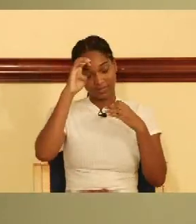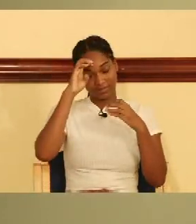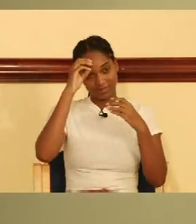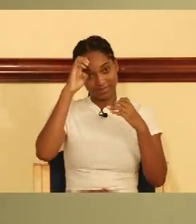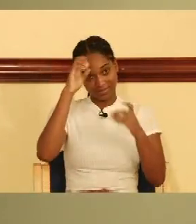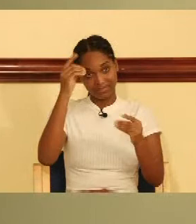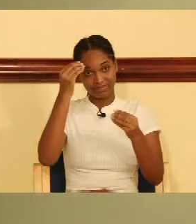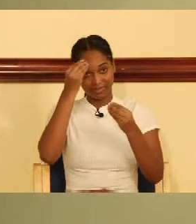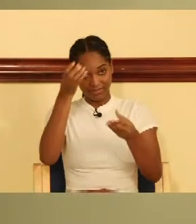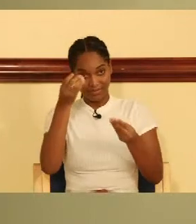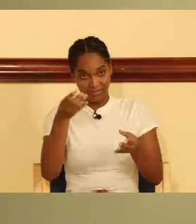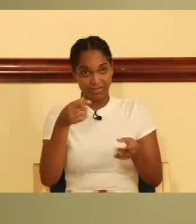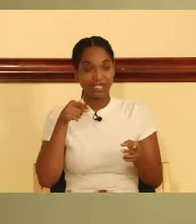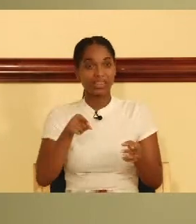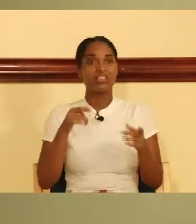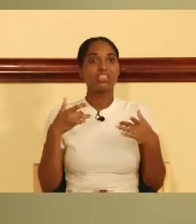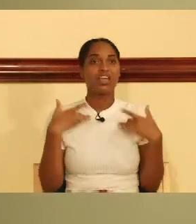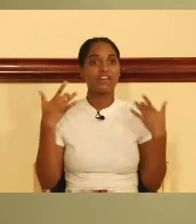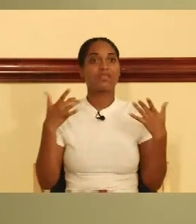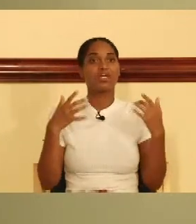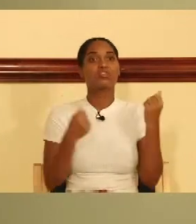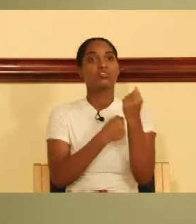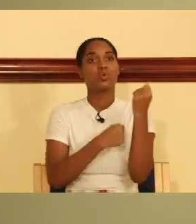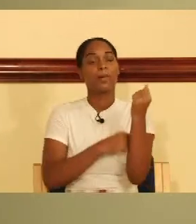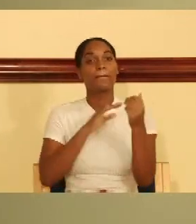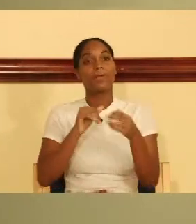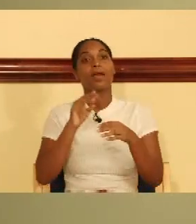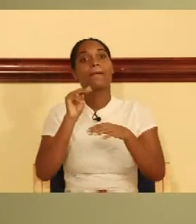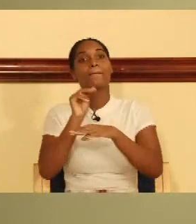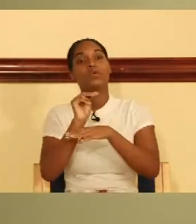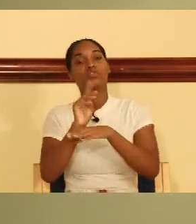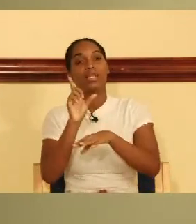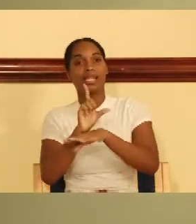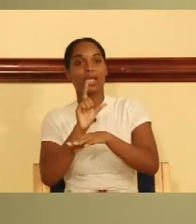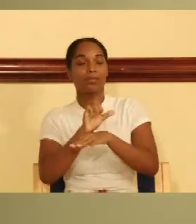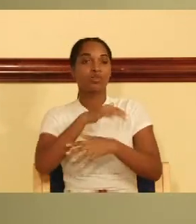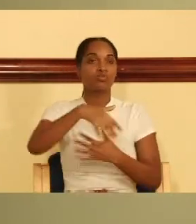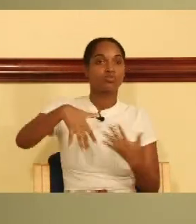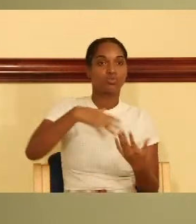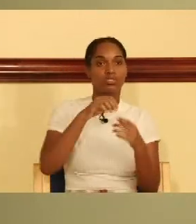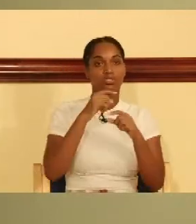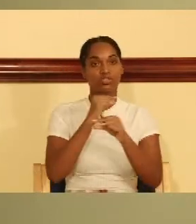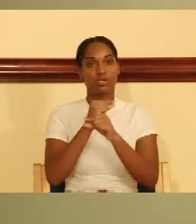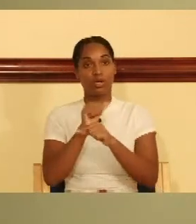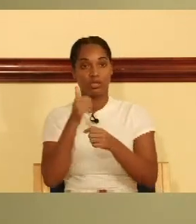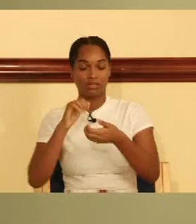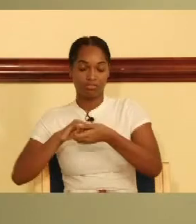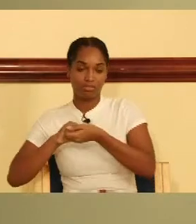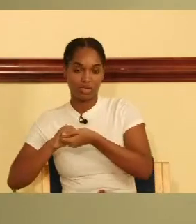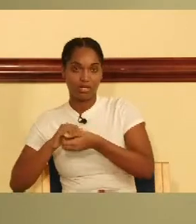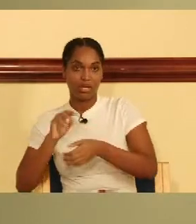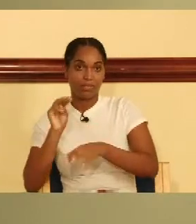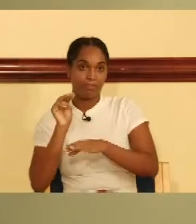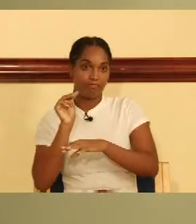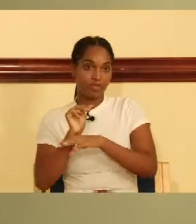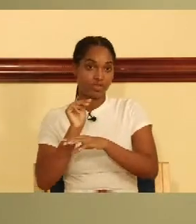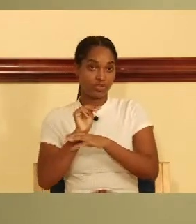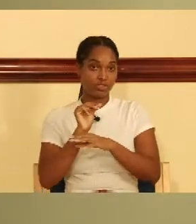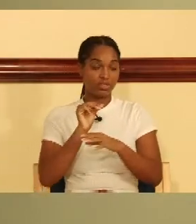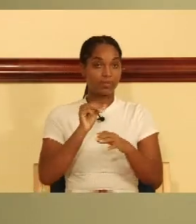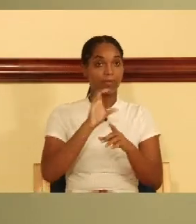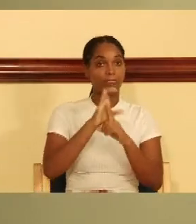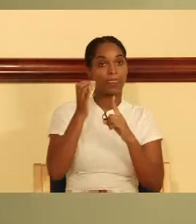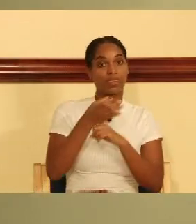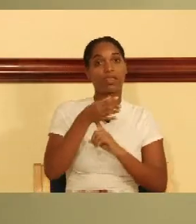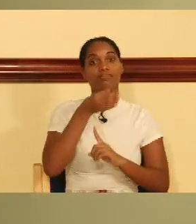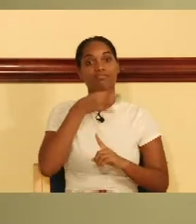forum is being supported by the Ministry of Labour and Social Security. Our other sponsors are the Ministry of Culture, Gender, Entertainment